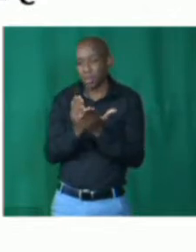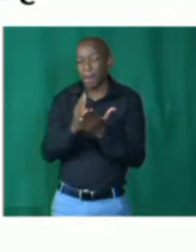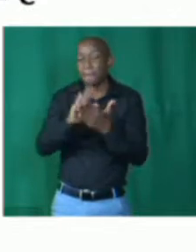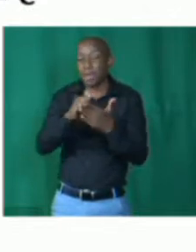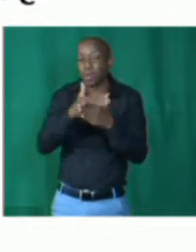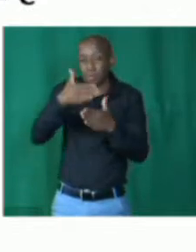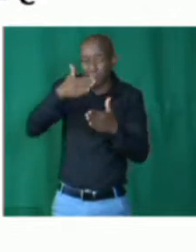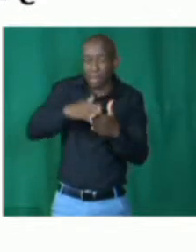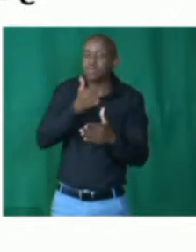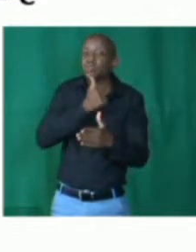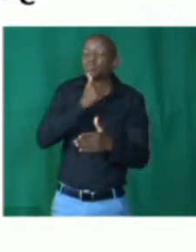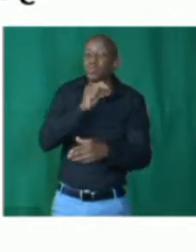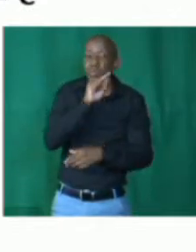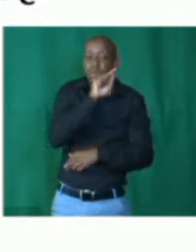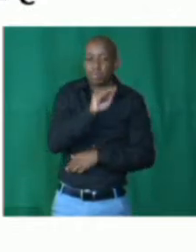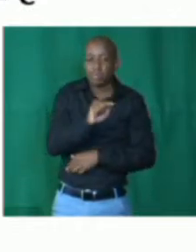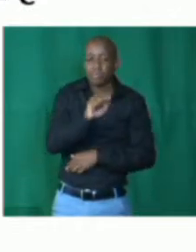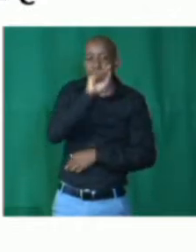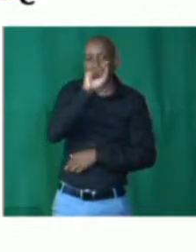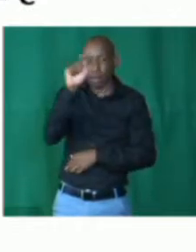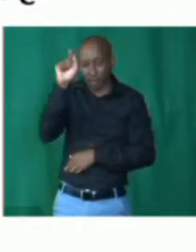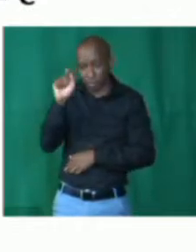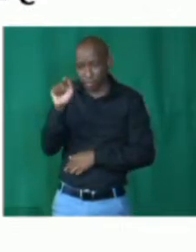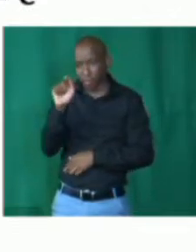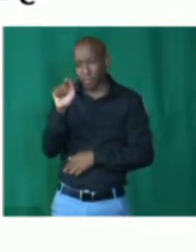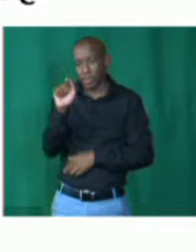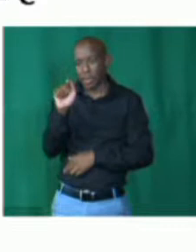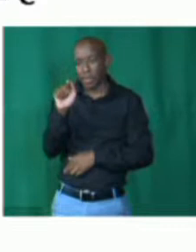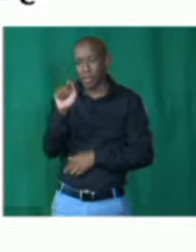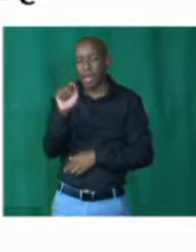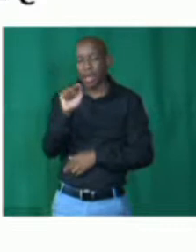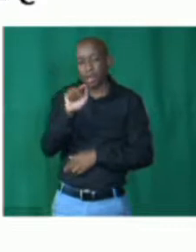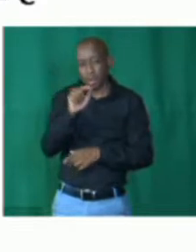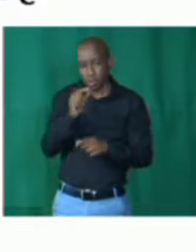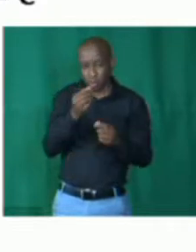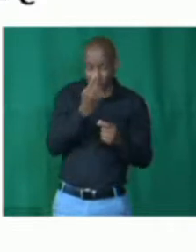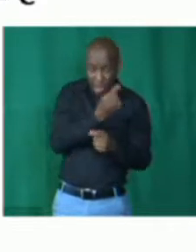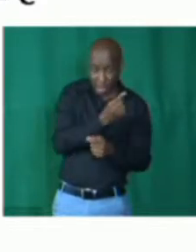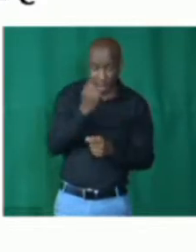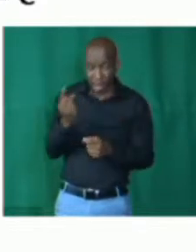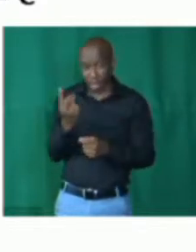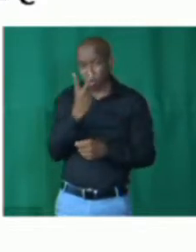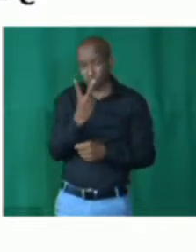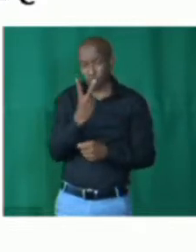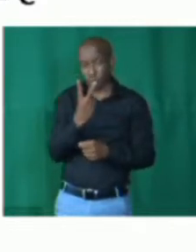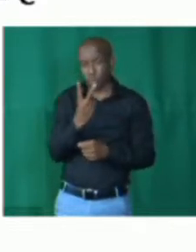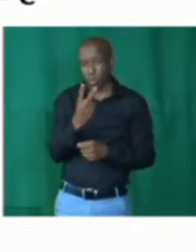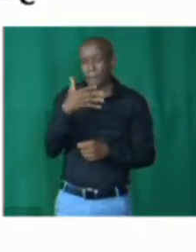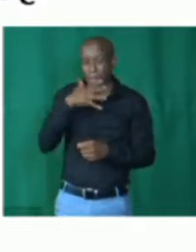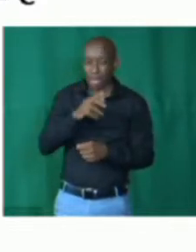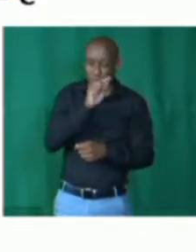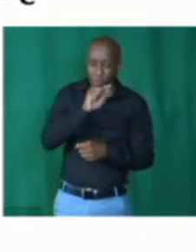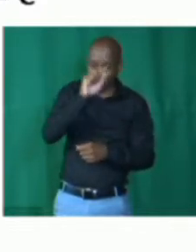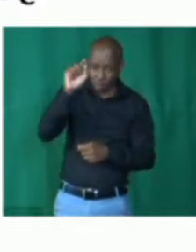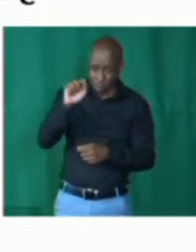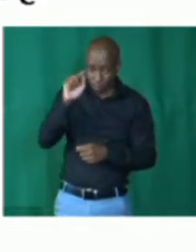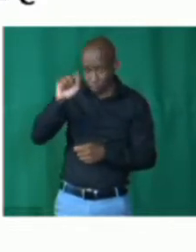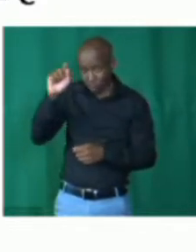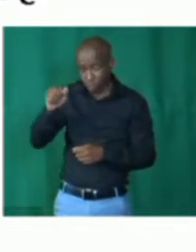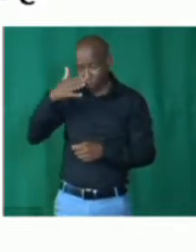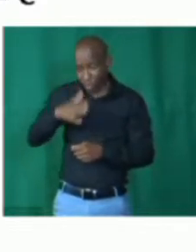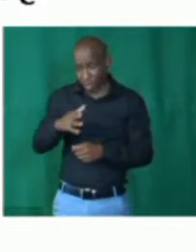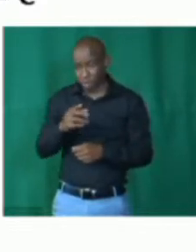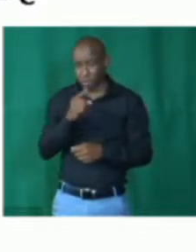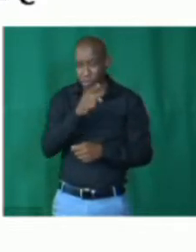both sides. So AP will be equals to the square, you square root both sides. Okay, so the square cancel that